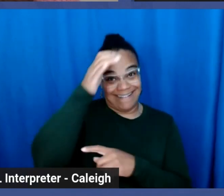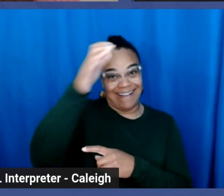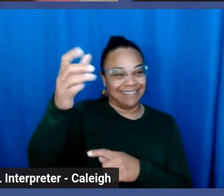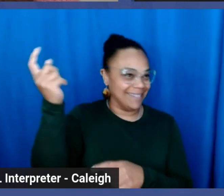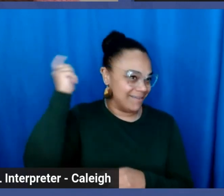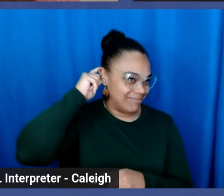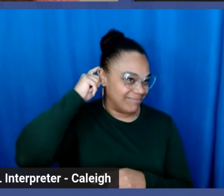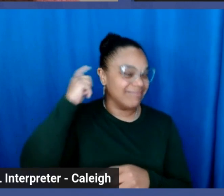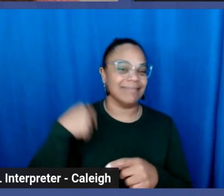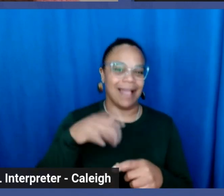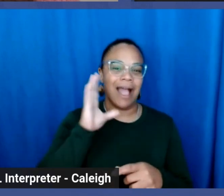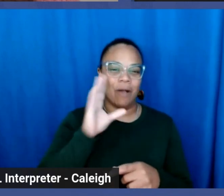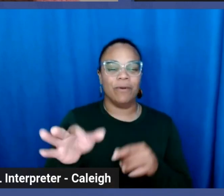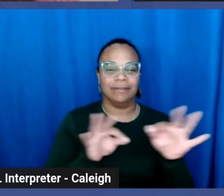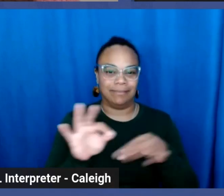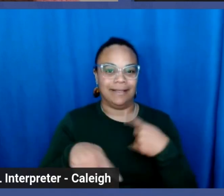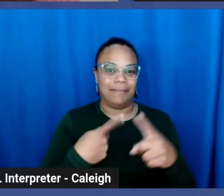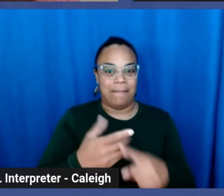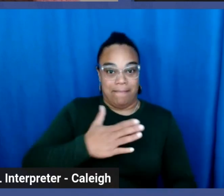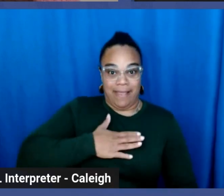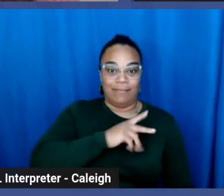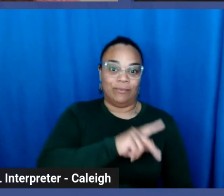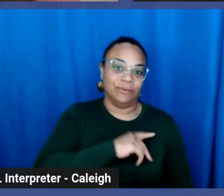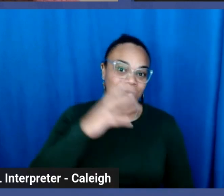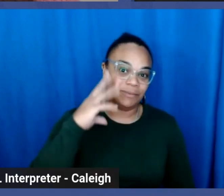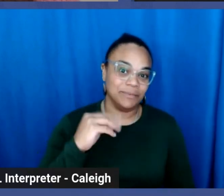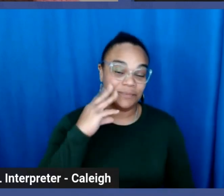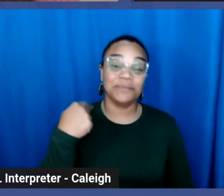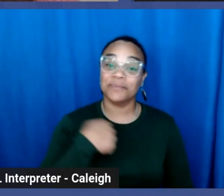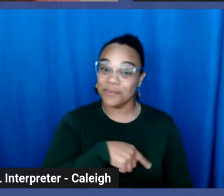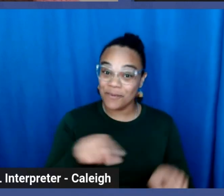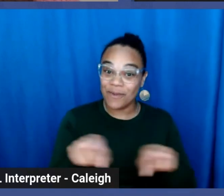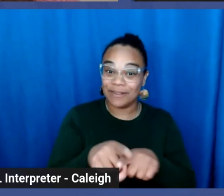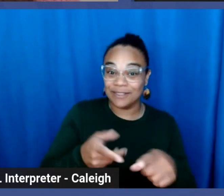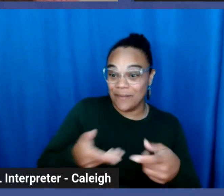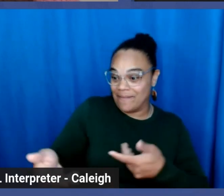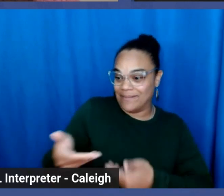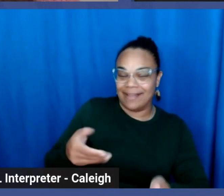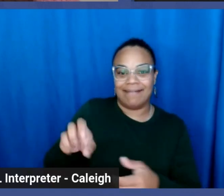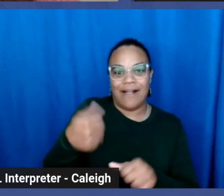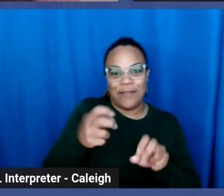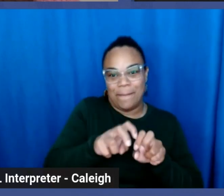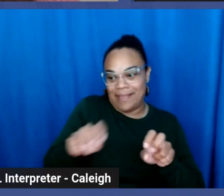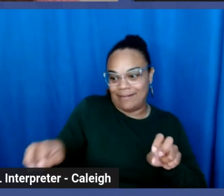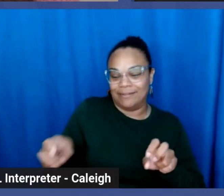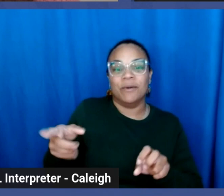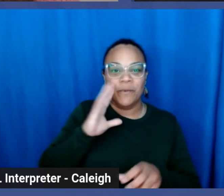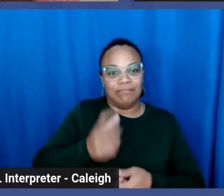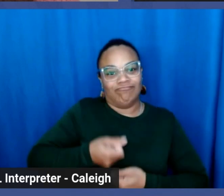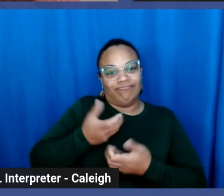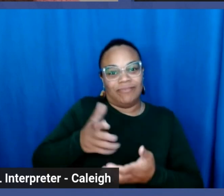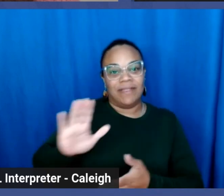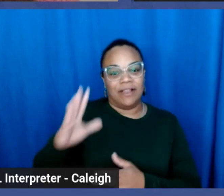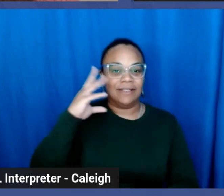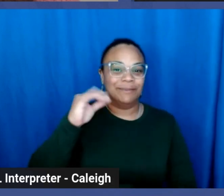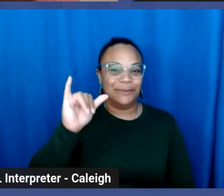going to talk about my experiences, and we have invited our panelists here to share in their experiences.